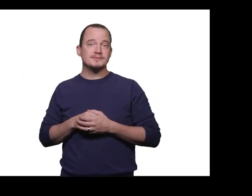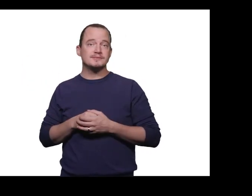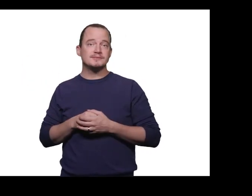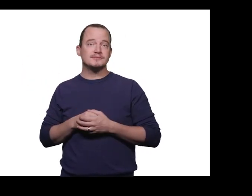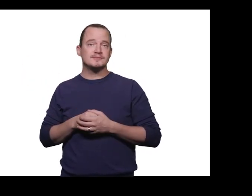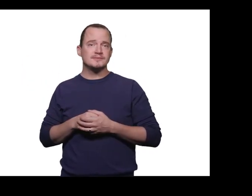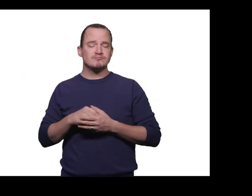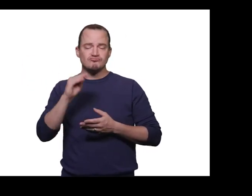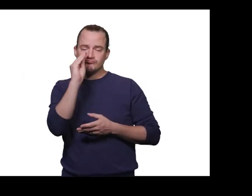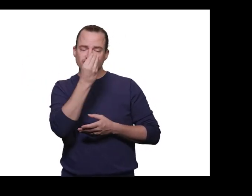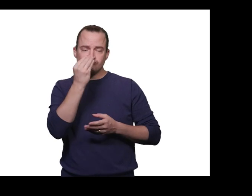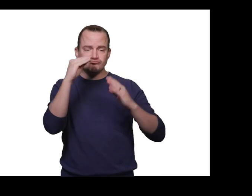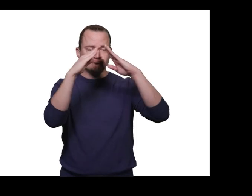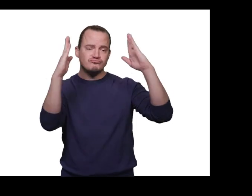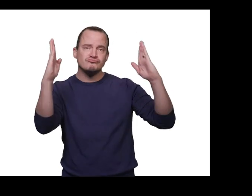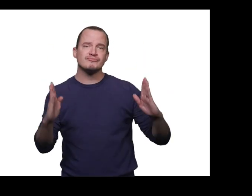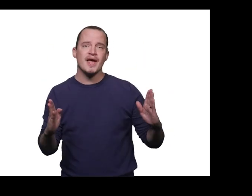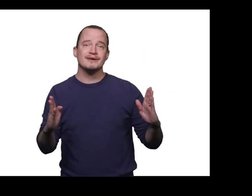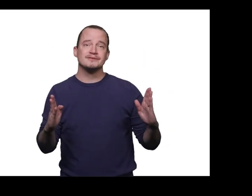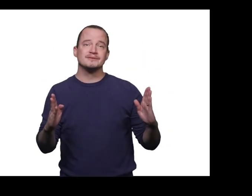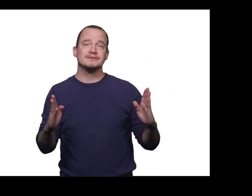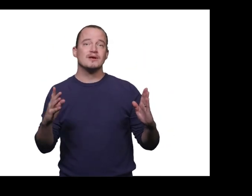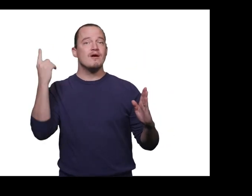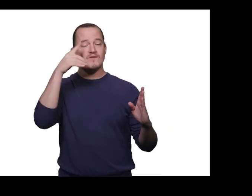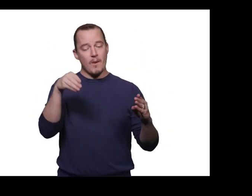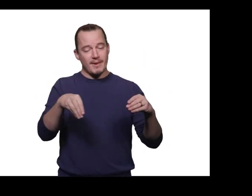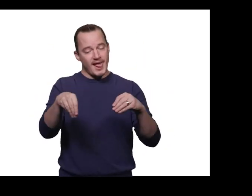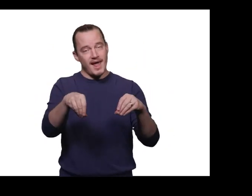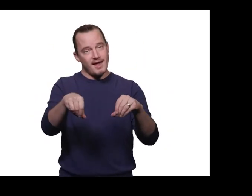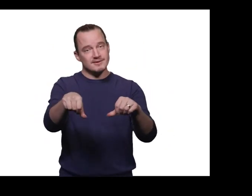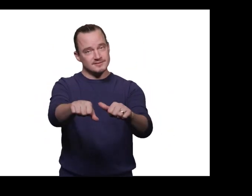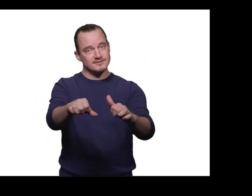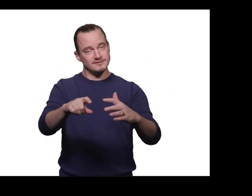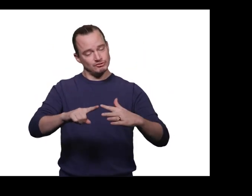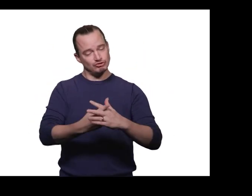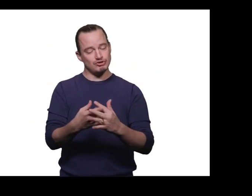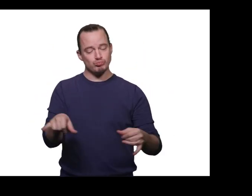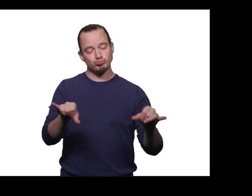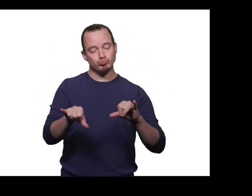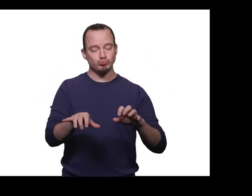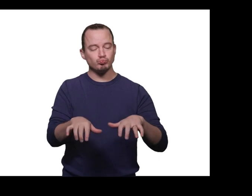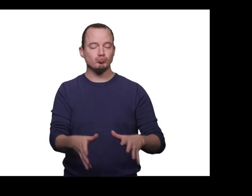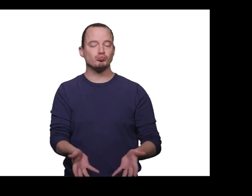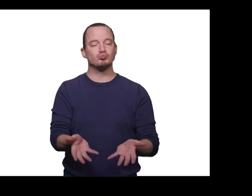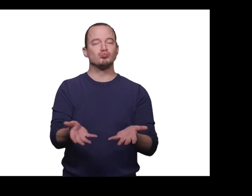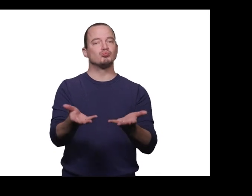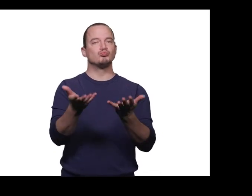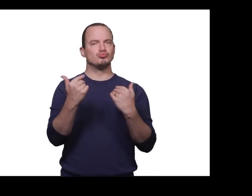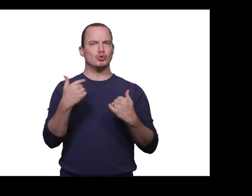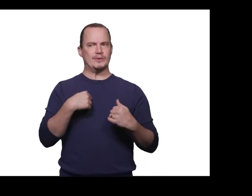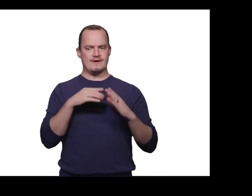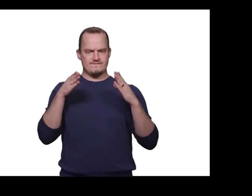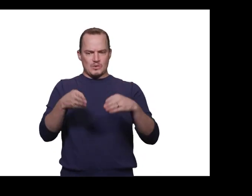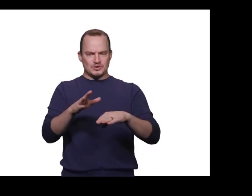garden shed to plant some seeds. And then we started focusing on what happened